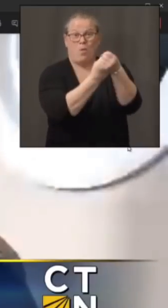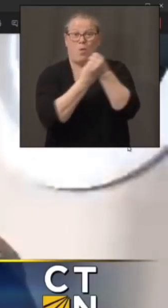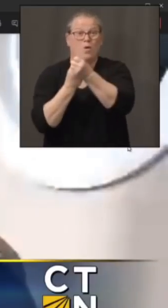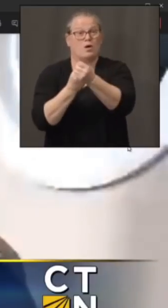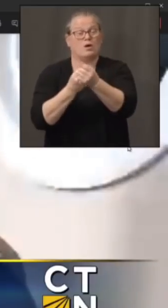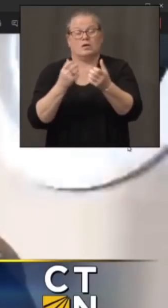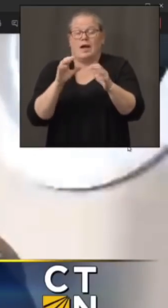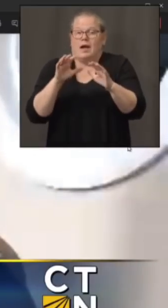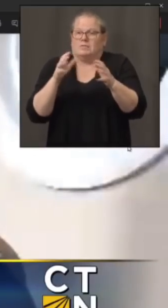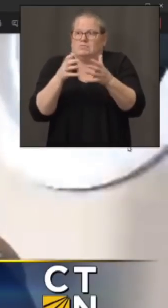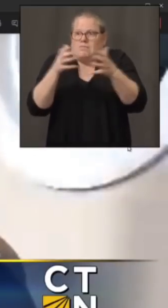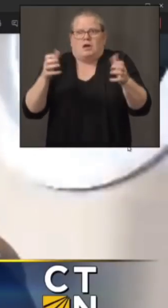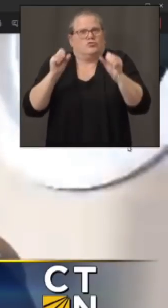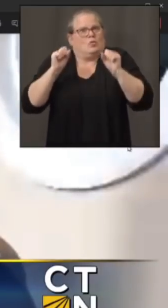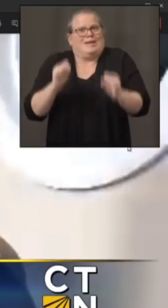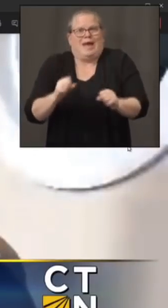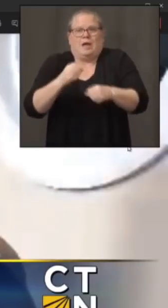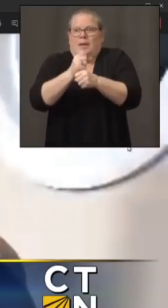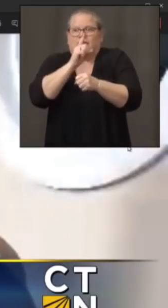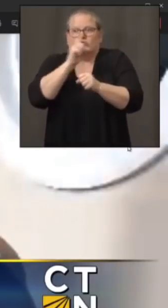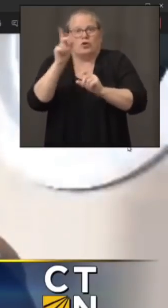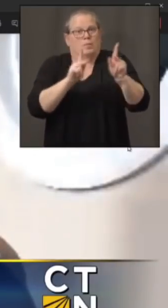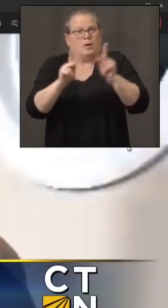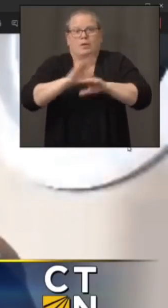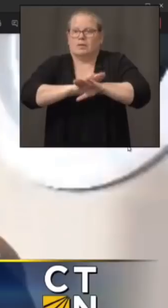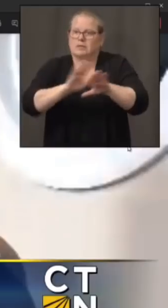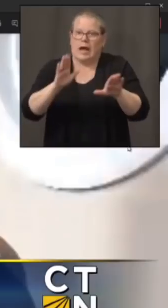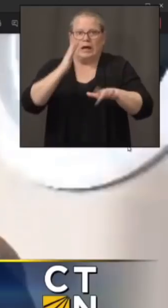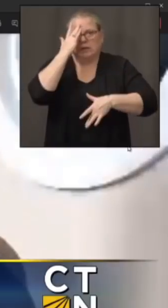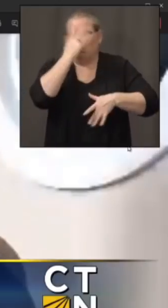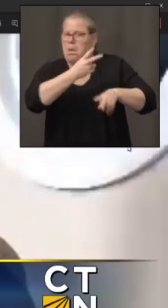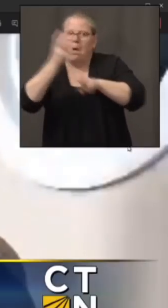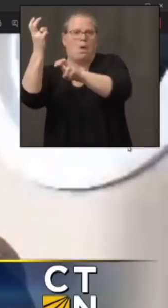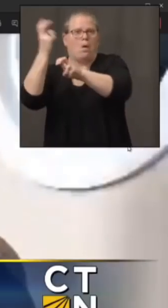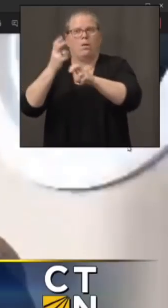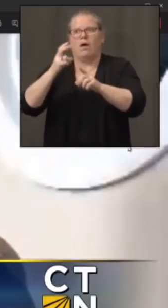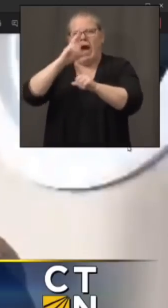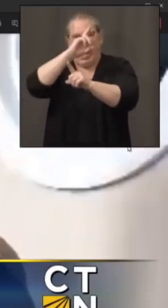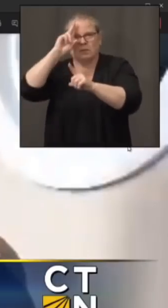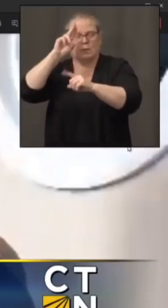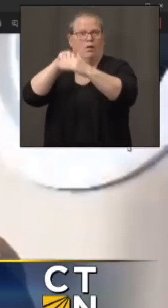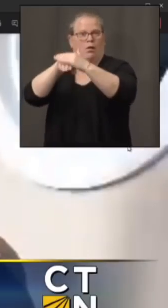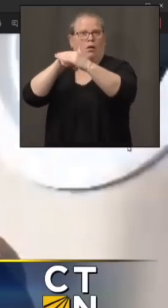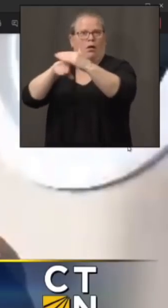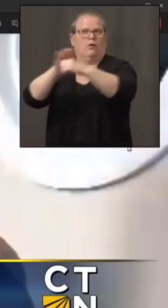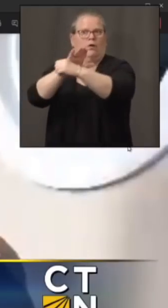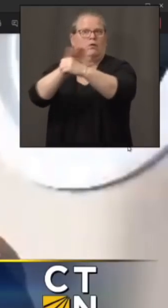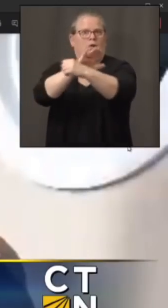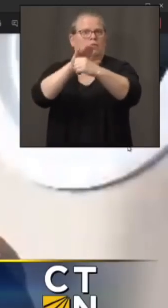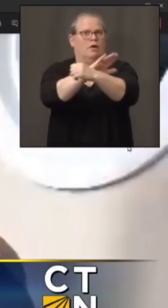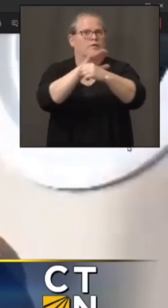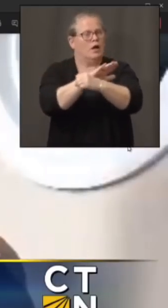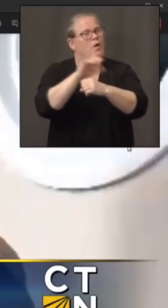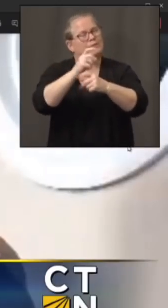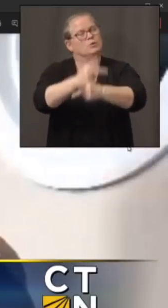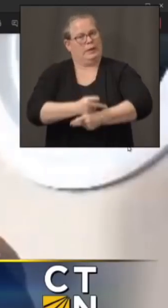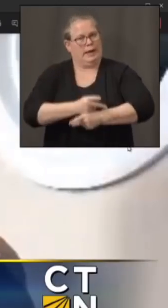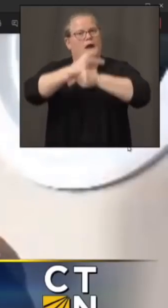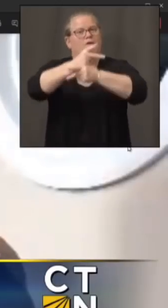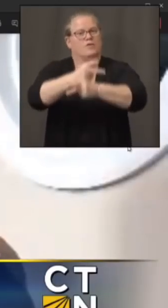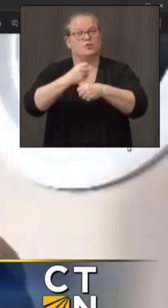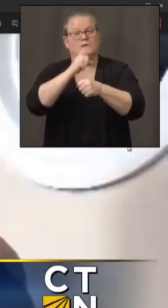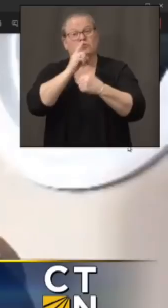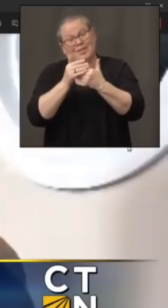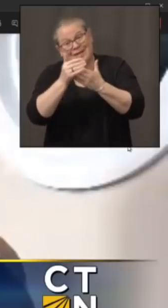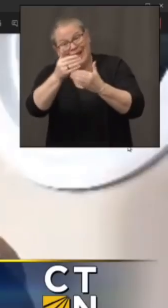preserve life over what's going to be a very difficult 2 or 3 months, the final stages of the acute phase of this pandemic. Perfect. The